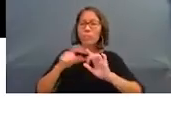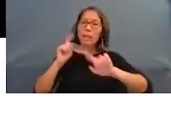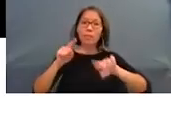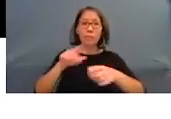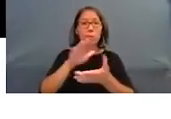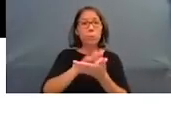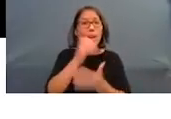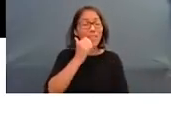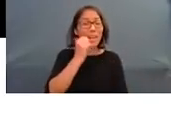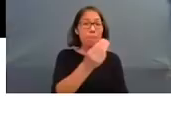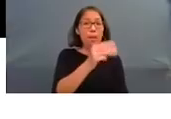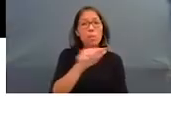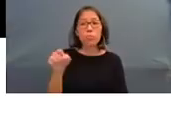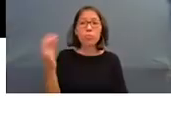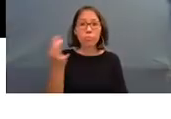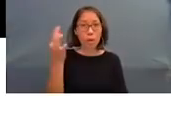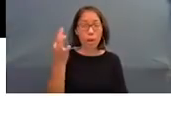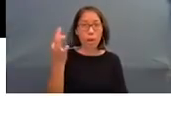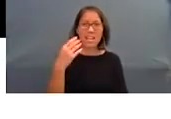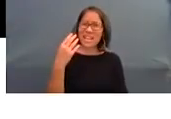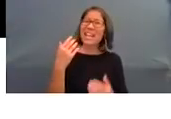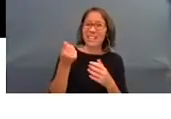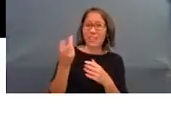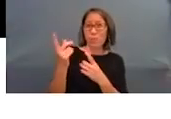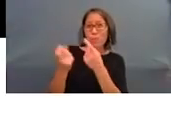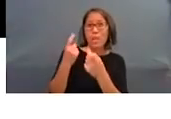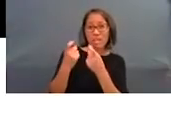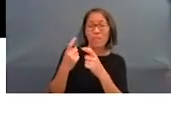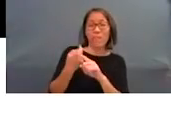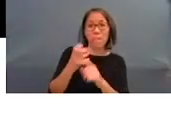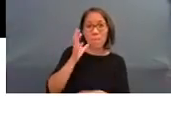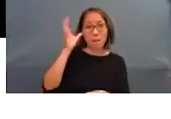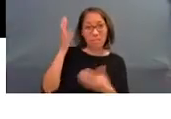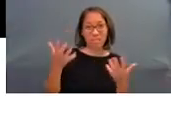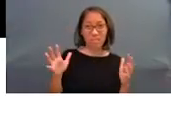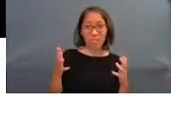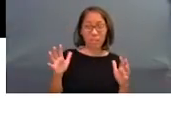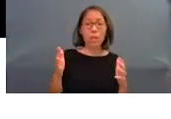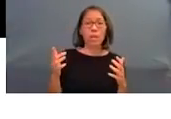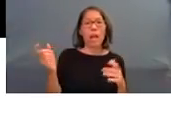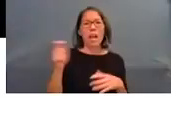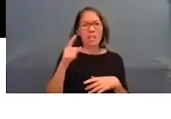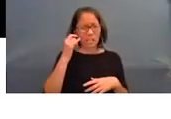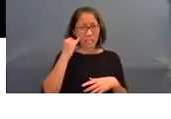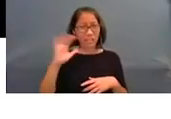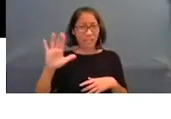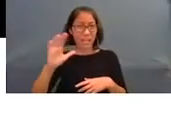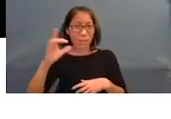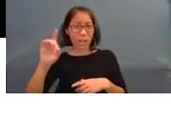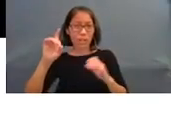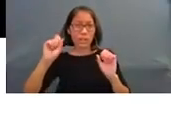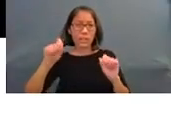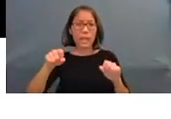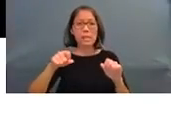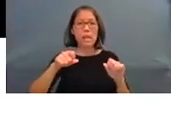daily, Monday through Friday. I've had a couple of questions from parents asking if their child could kind of binge